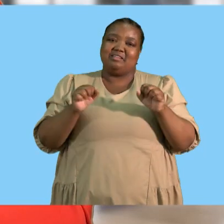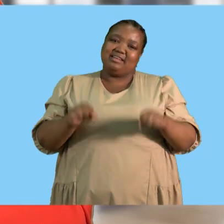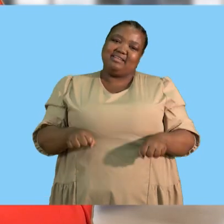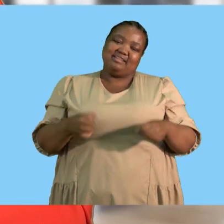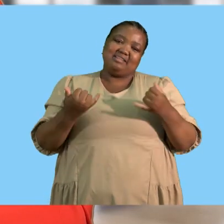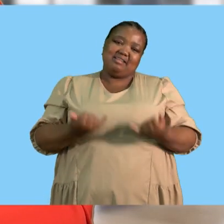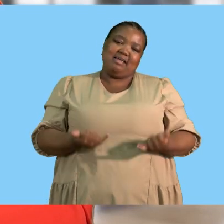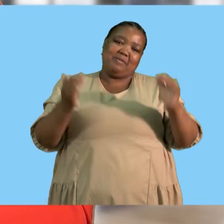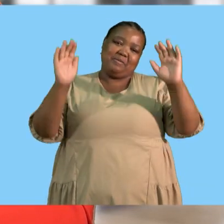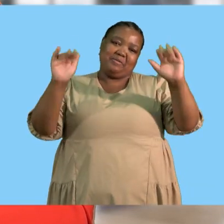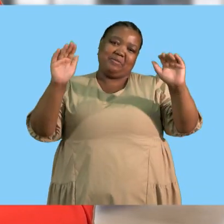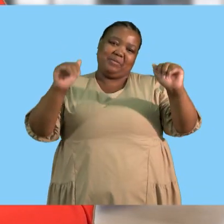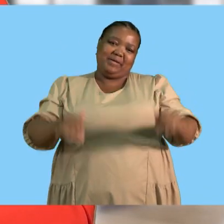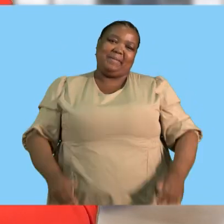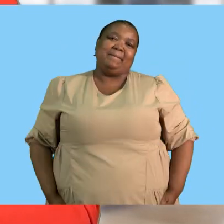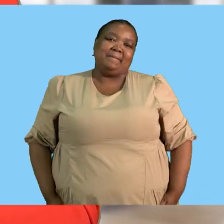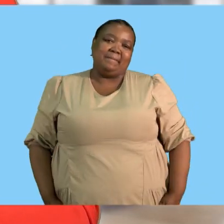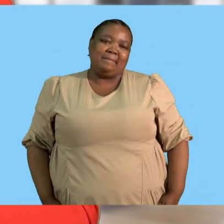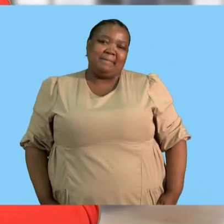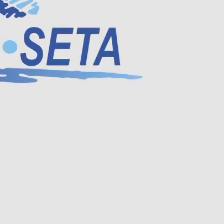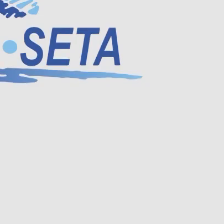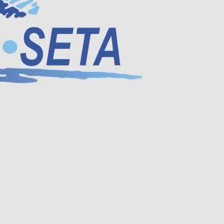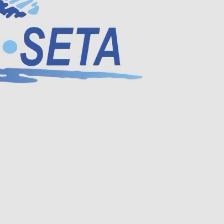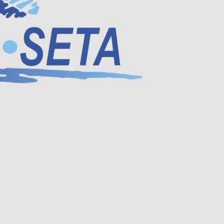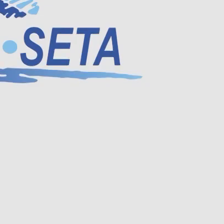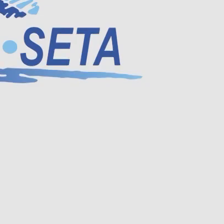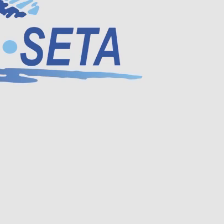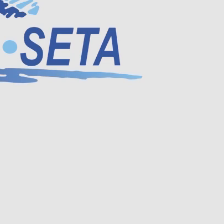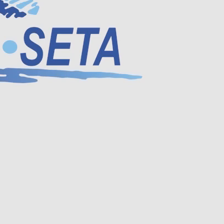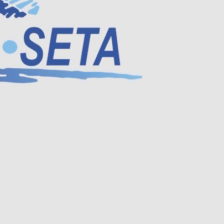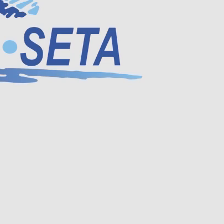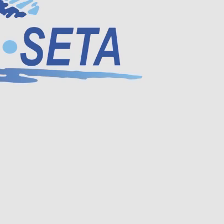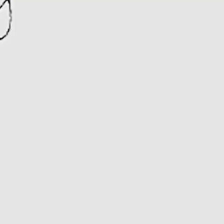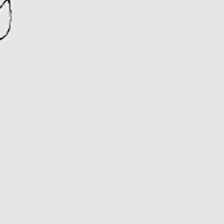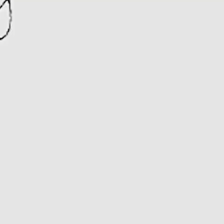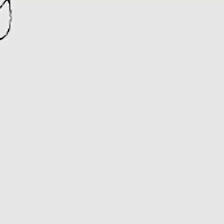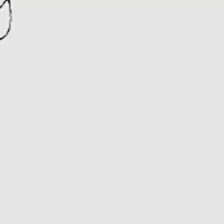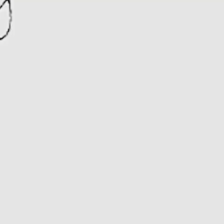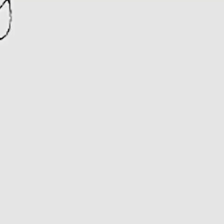visible. This is goodbye from me.